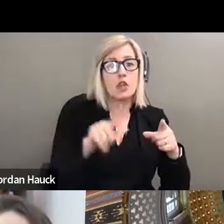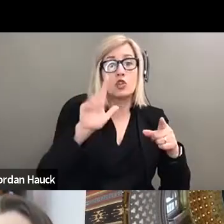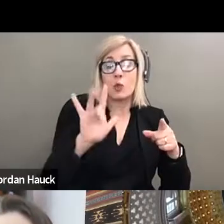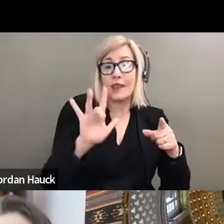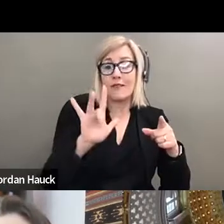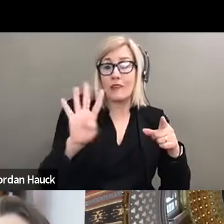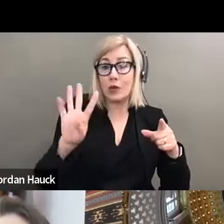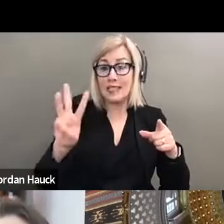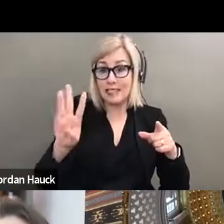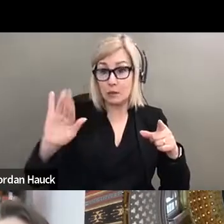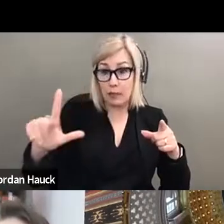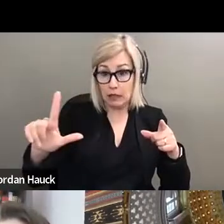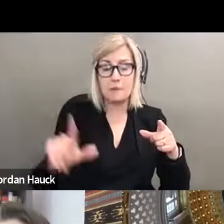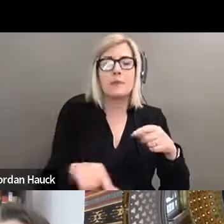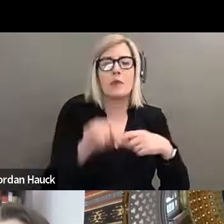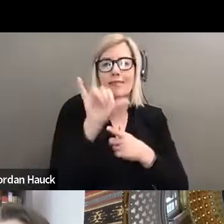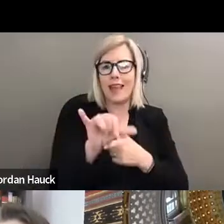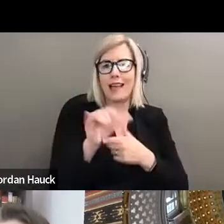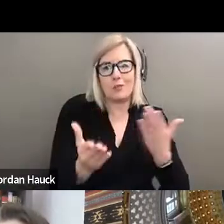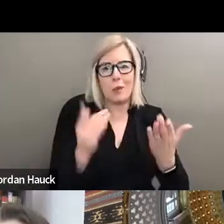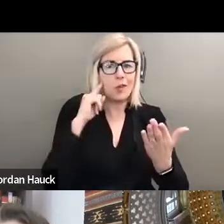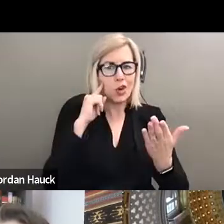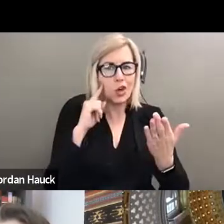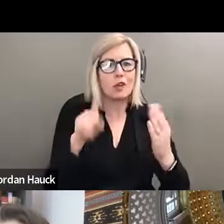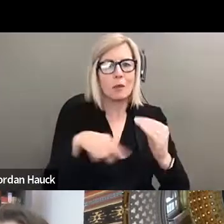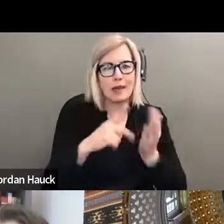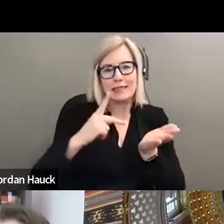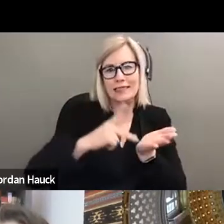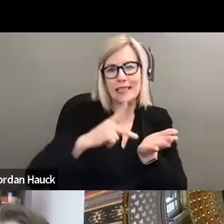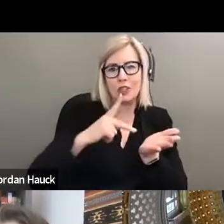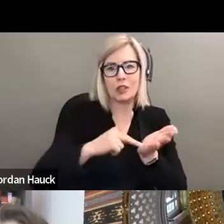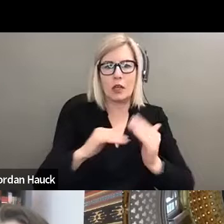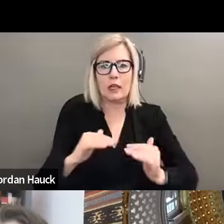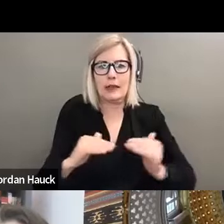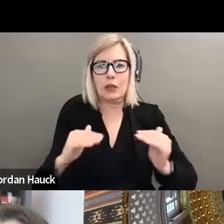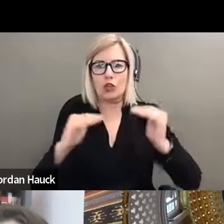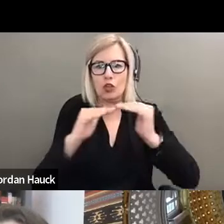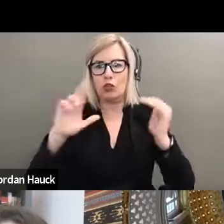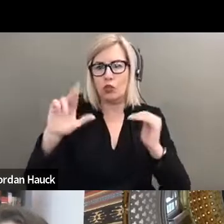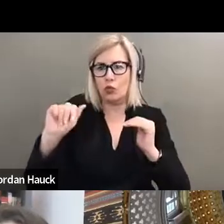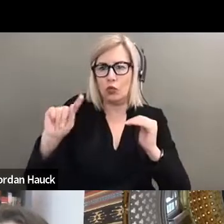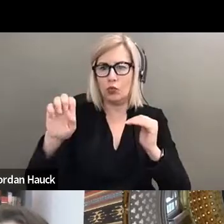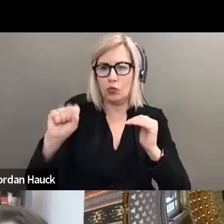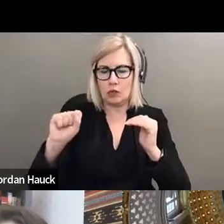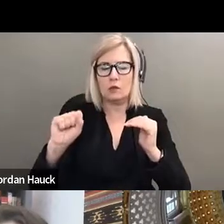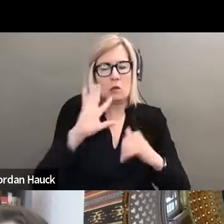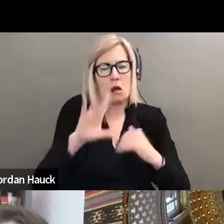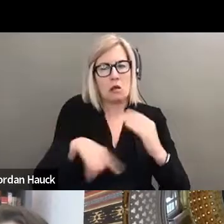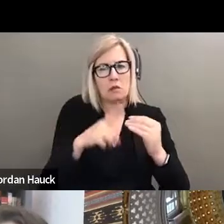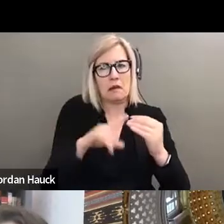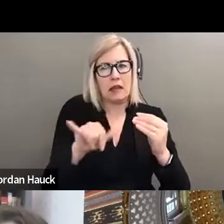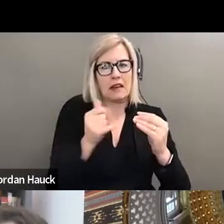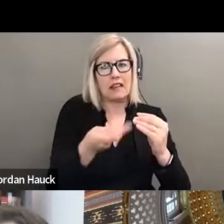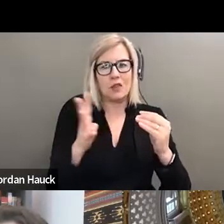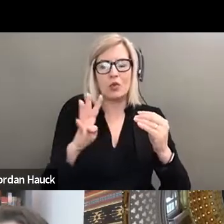which is the bill that you probably heard about, psychiatric tiered rates. We talked about it at a couple of our